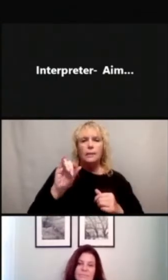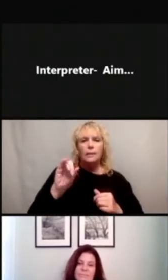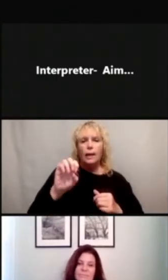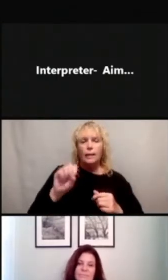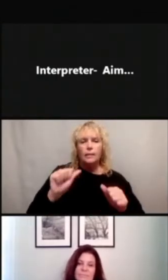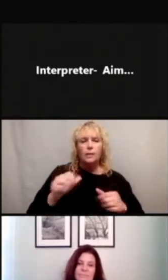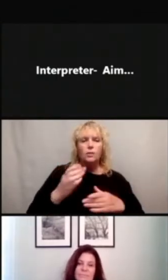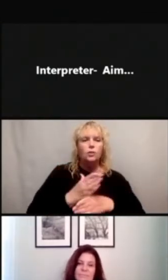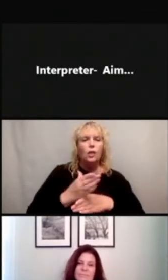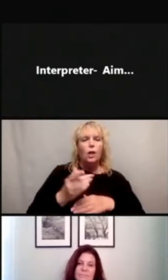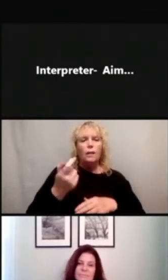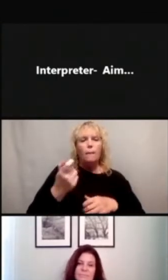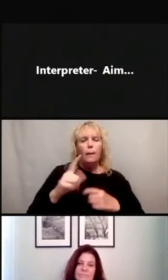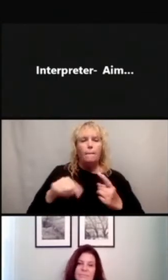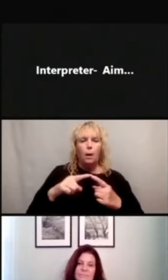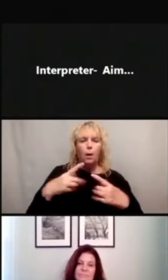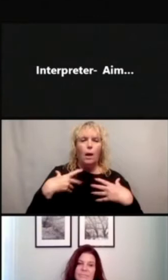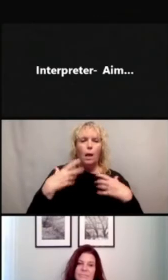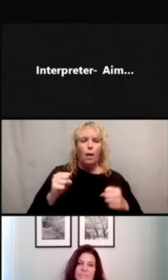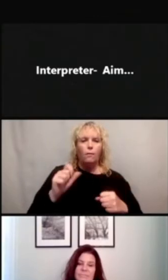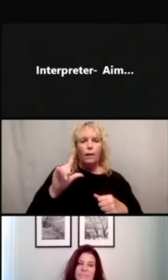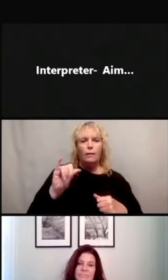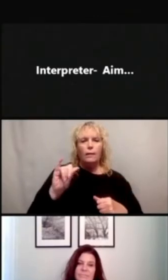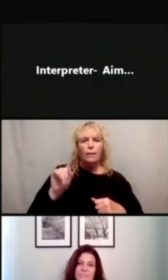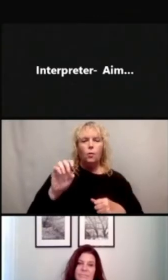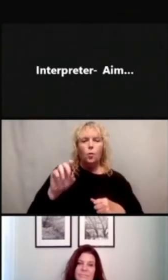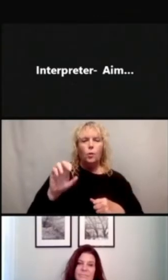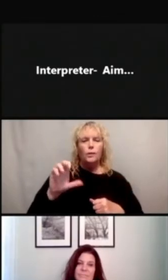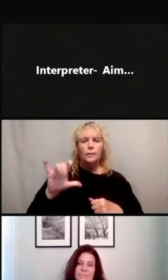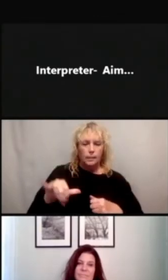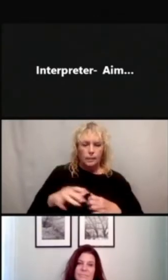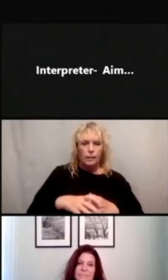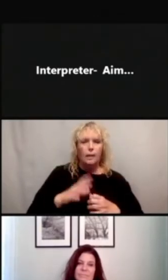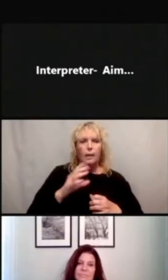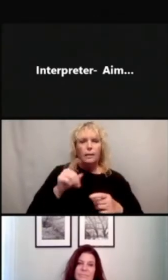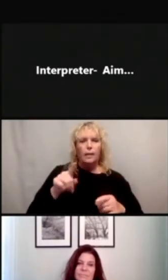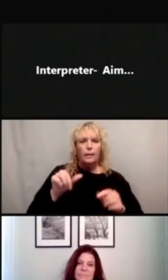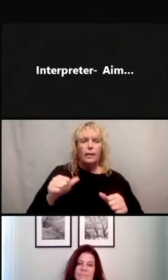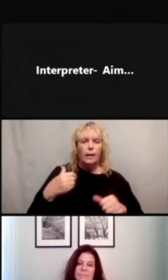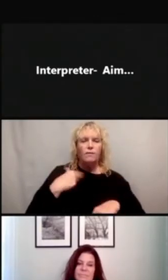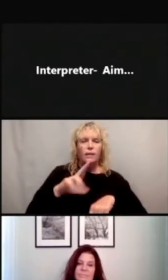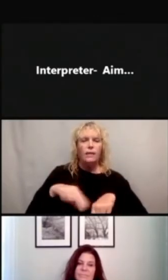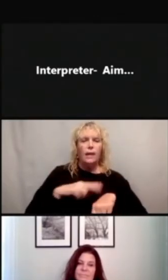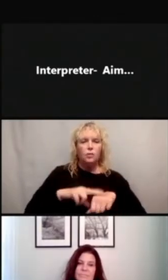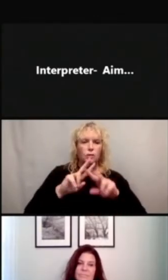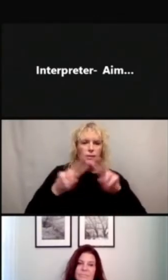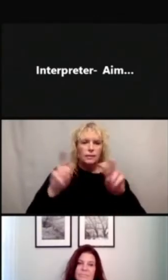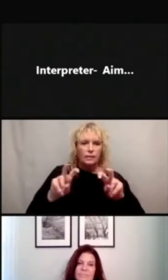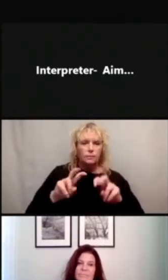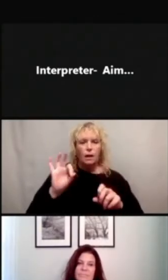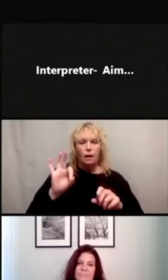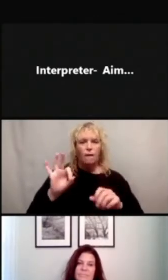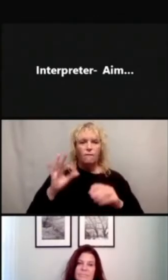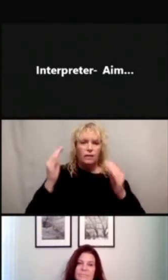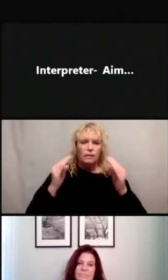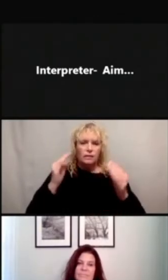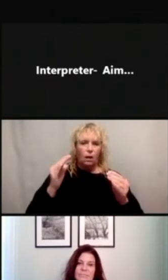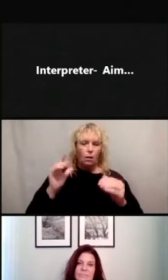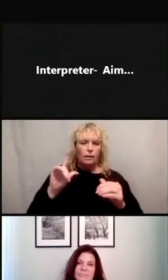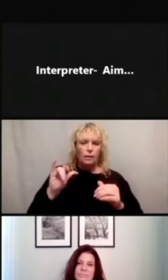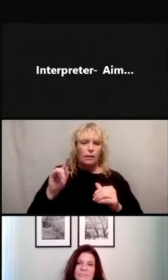a study done called the National Assessment of Adult Literacy that took a look at health